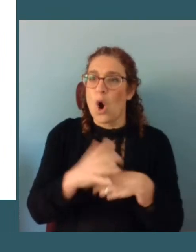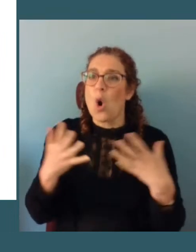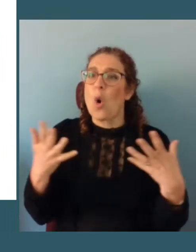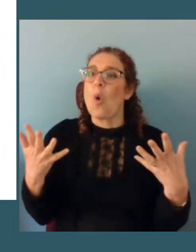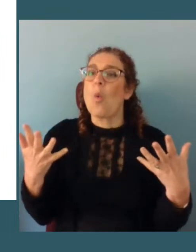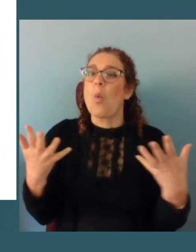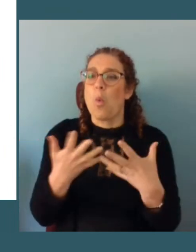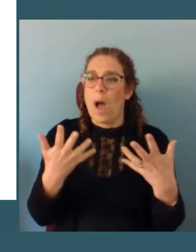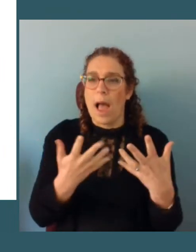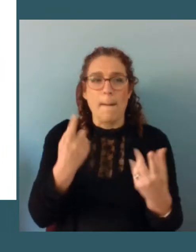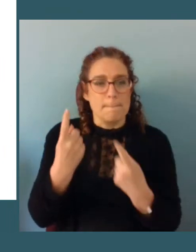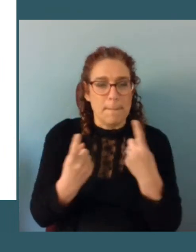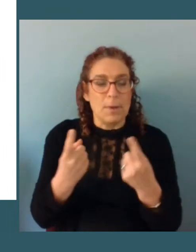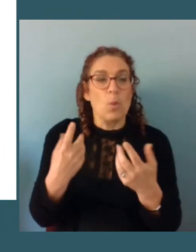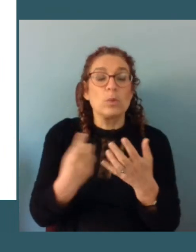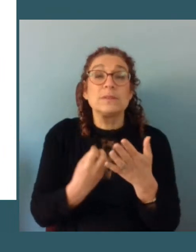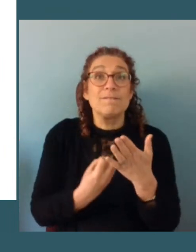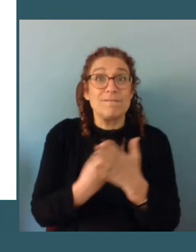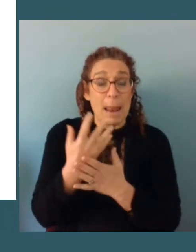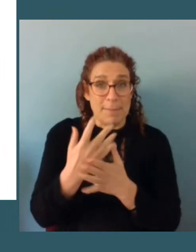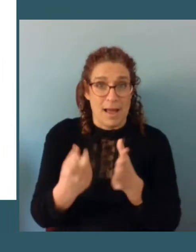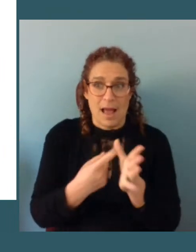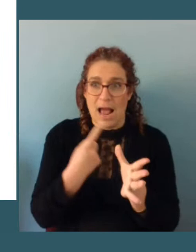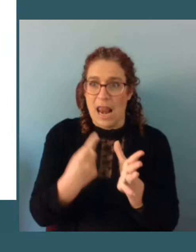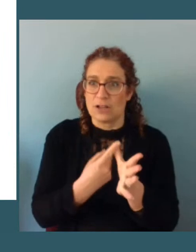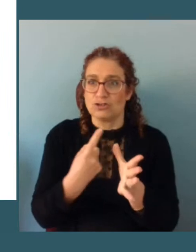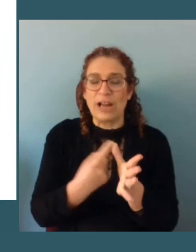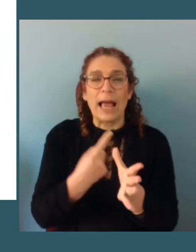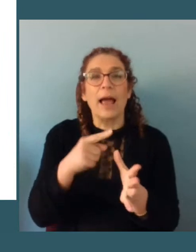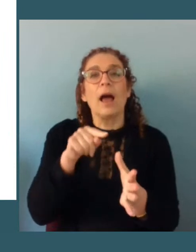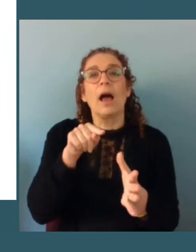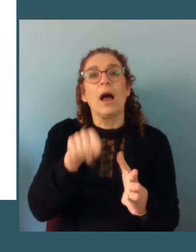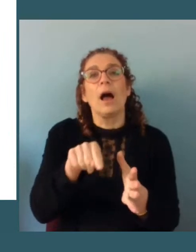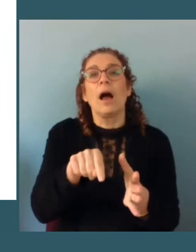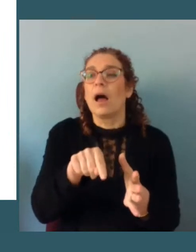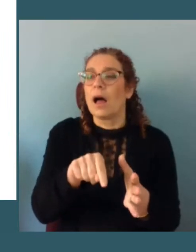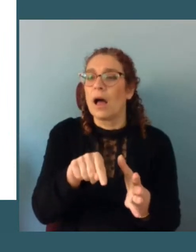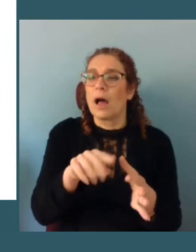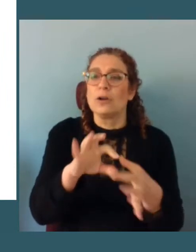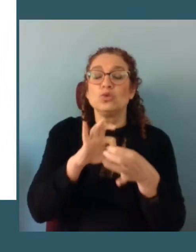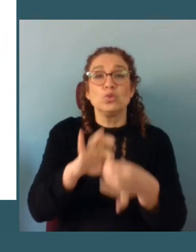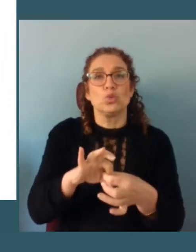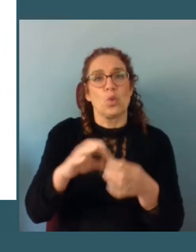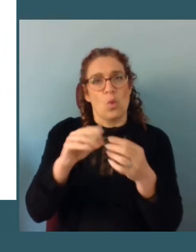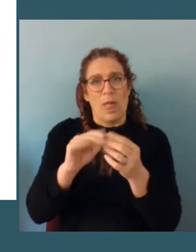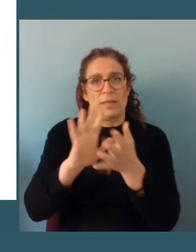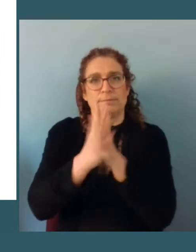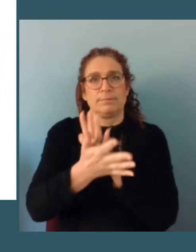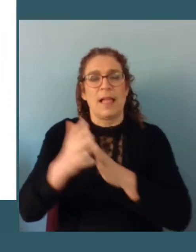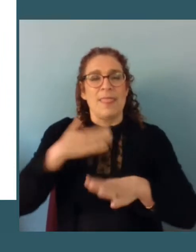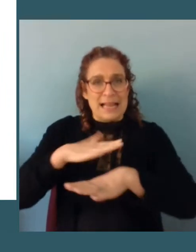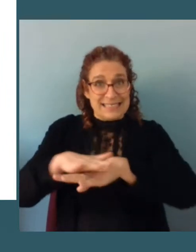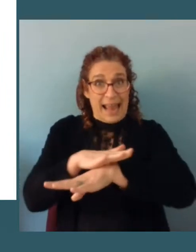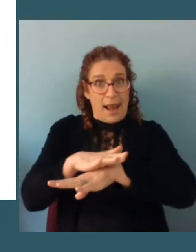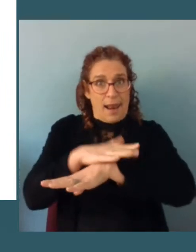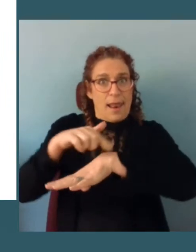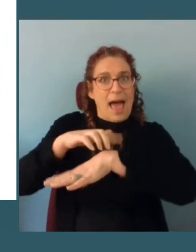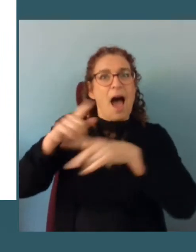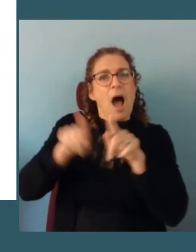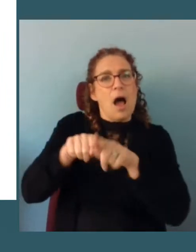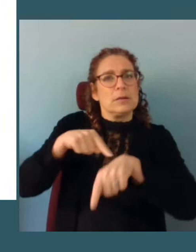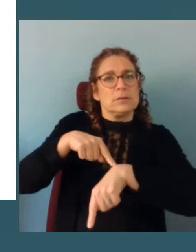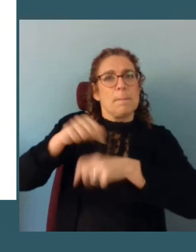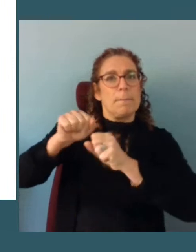developing allergies. And this is in the first instance related to impairment of the skin barrier and talking about